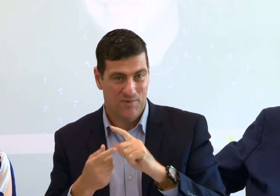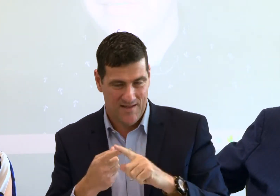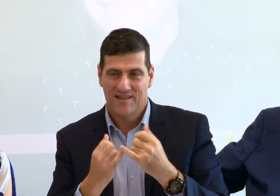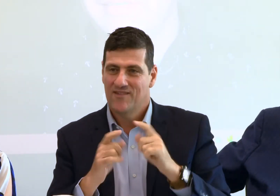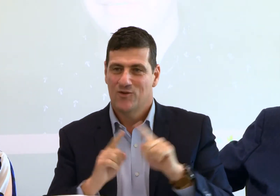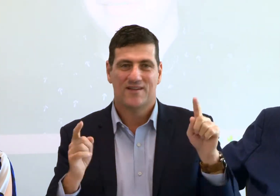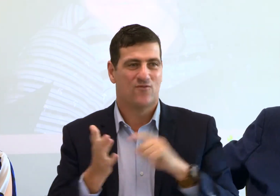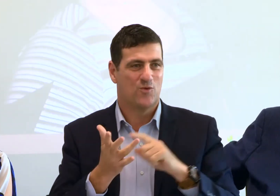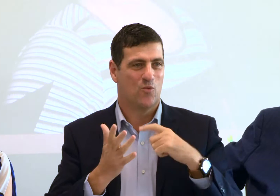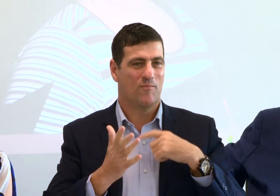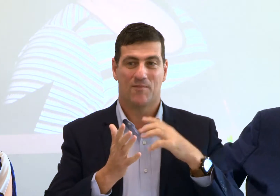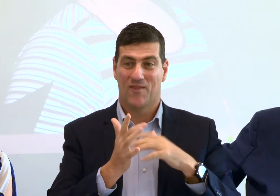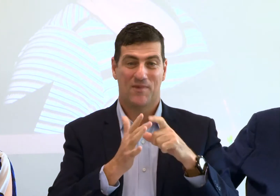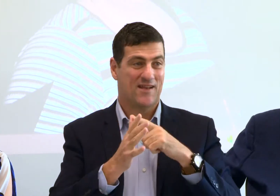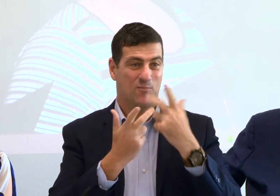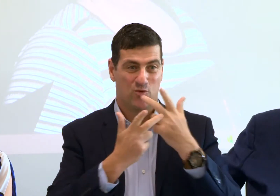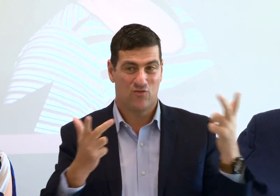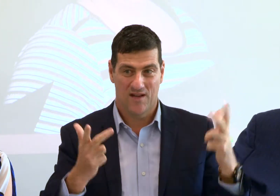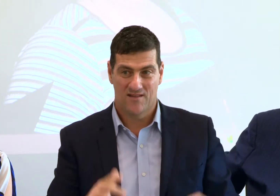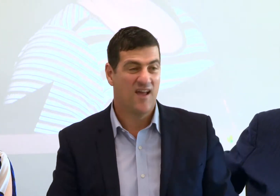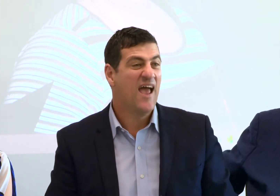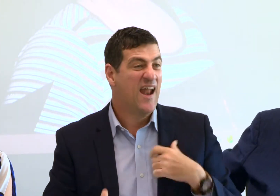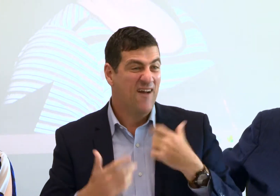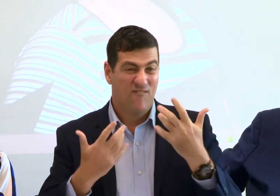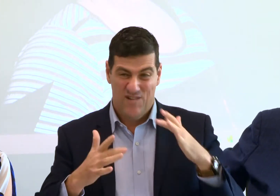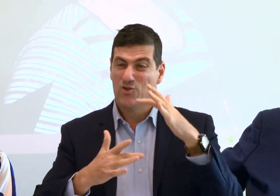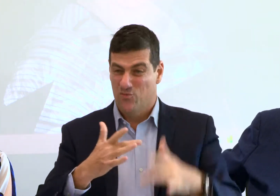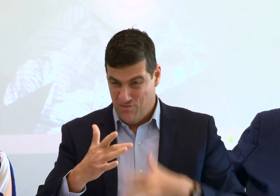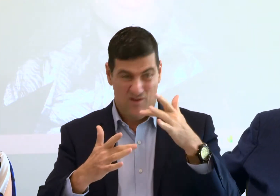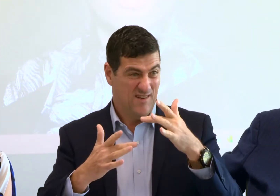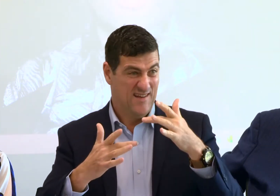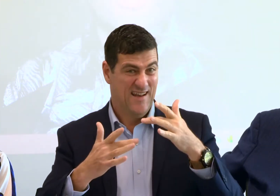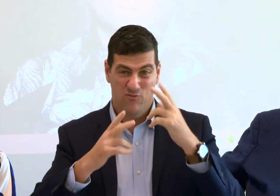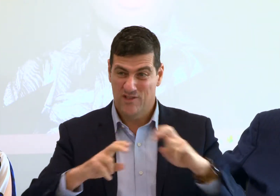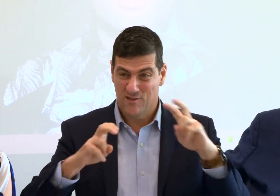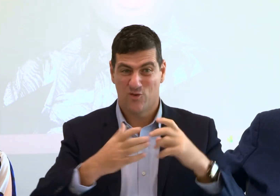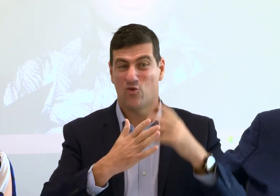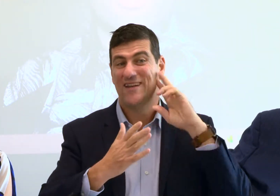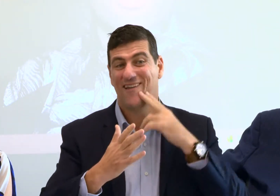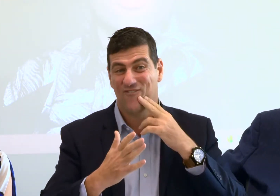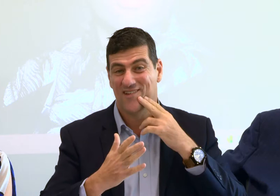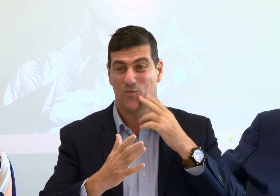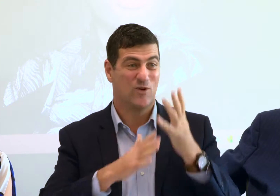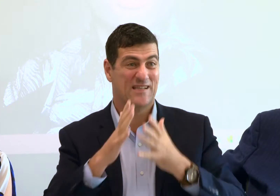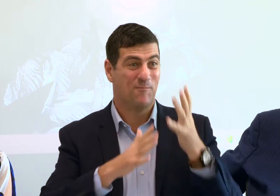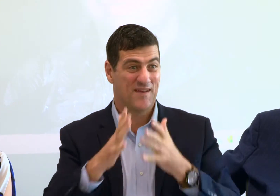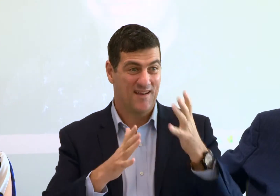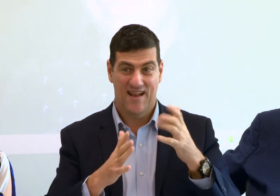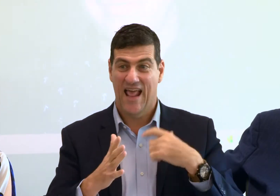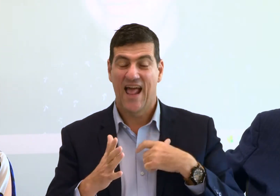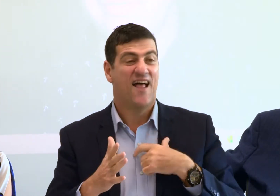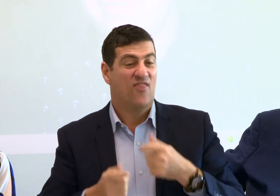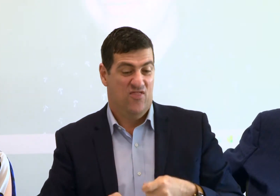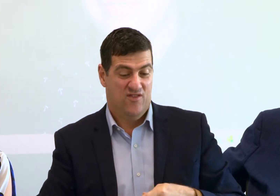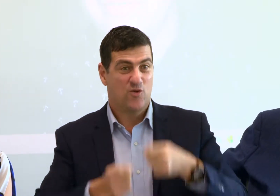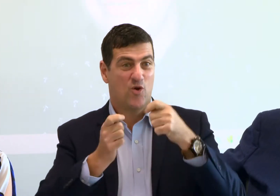changing the perception of what a deaf person should be in regards to what the media may portray it to be. And I've done some online research